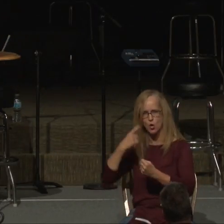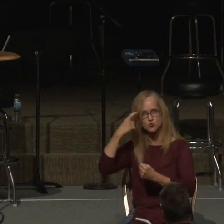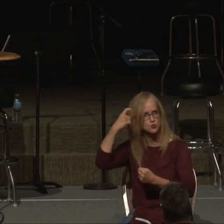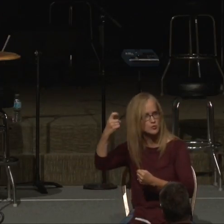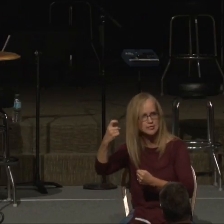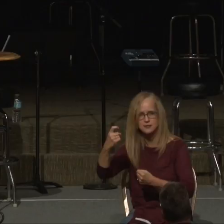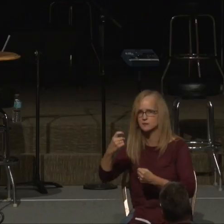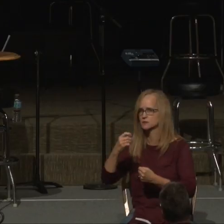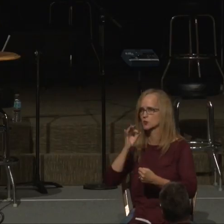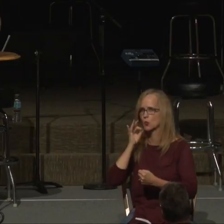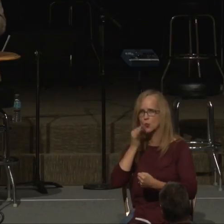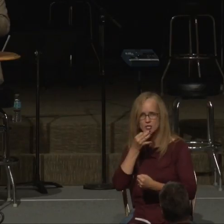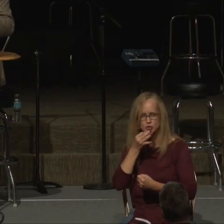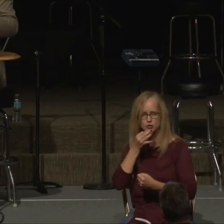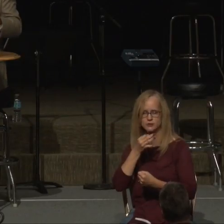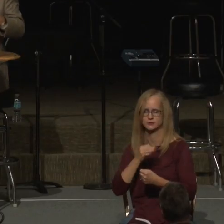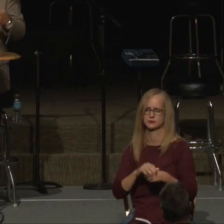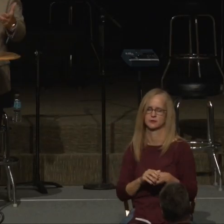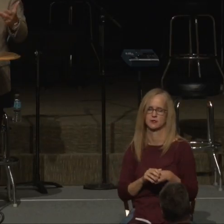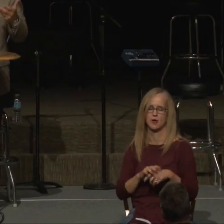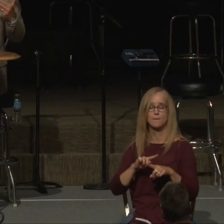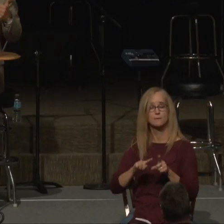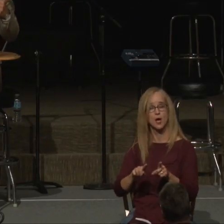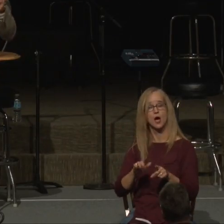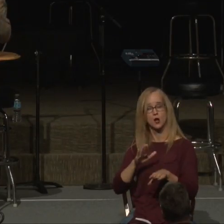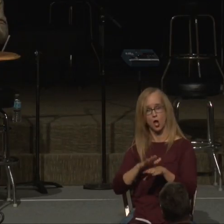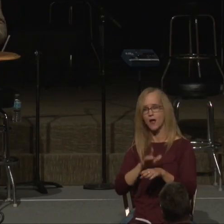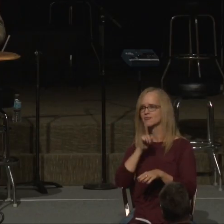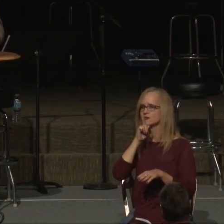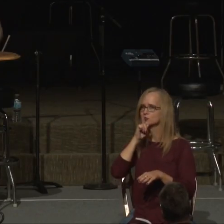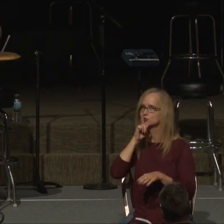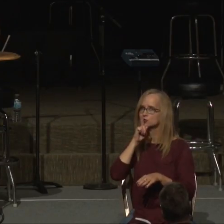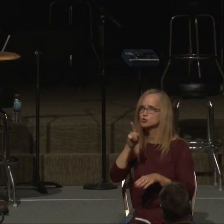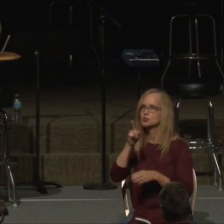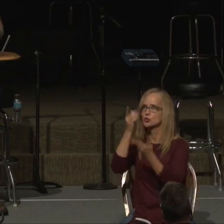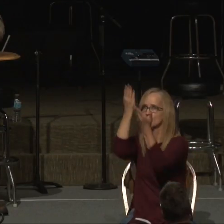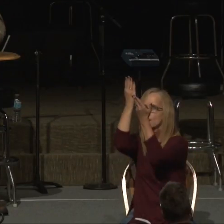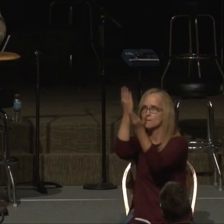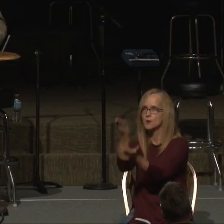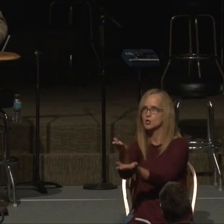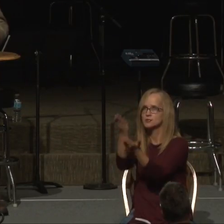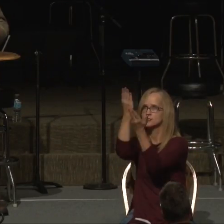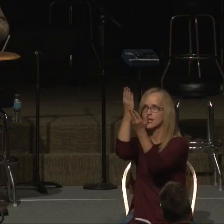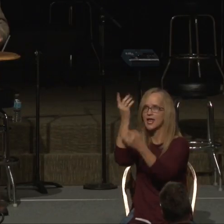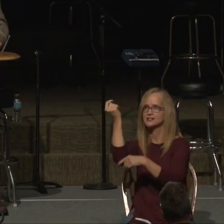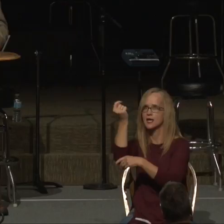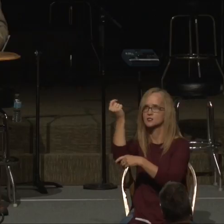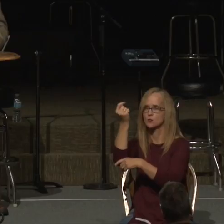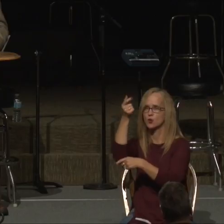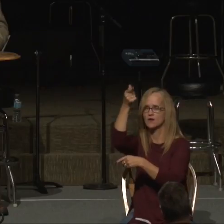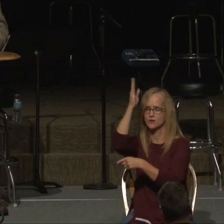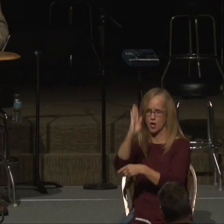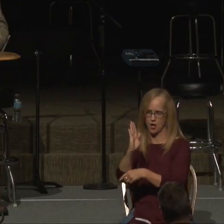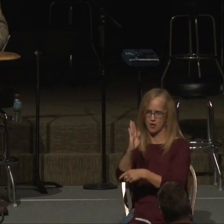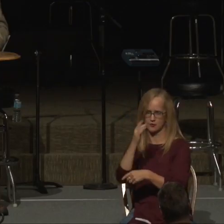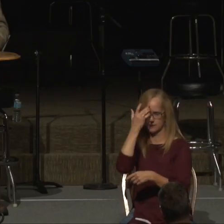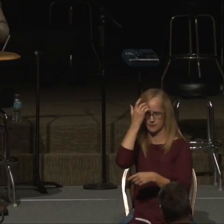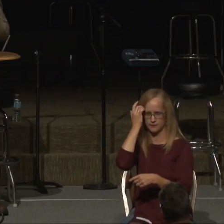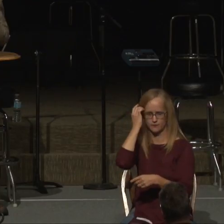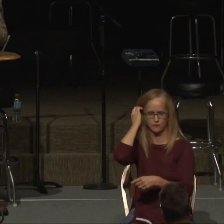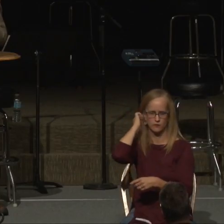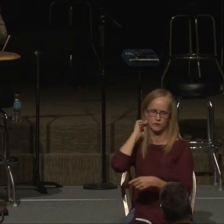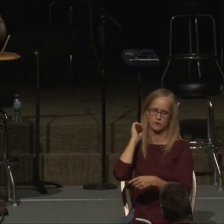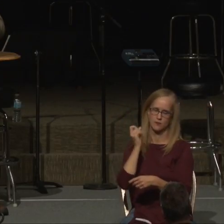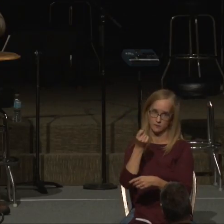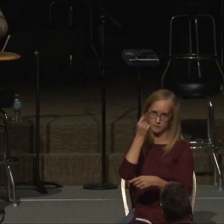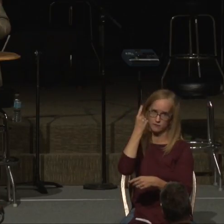or wishes, but on the sure and eternal person and testimony of God.